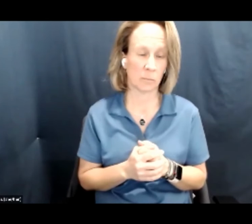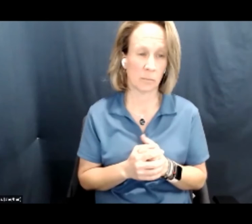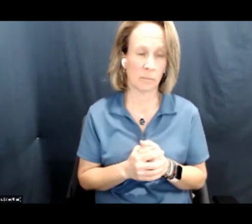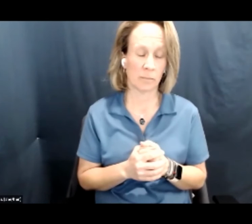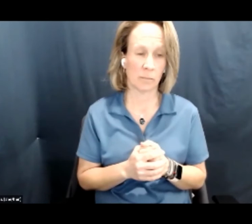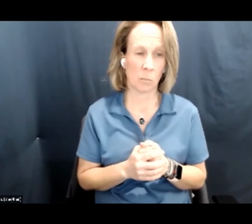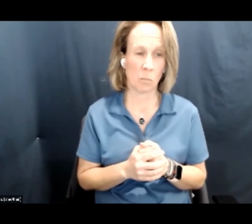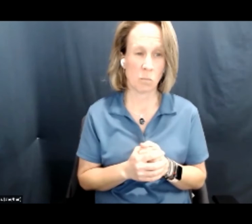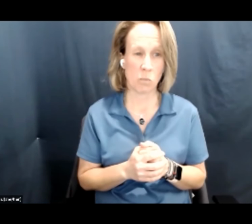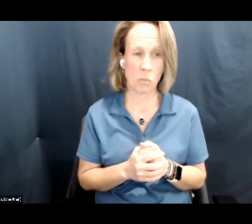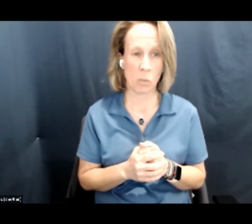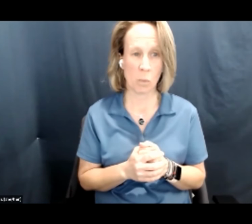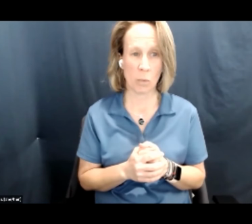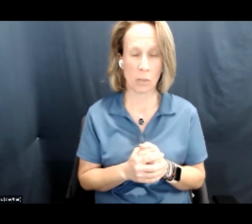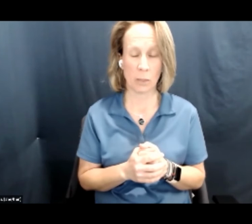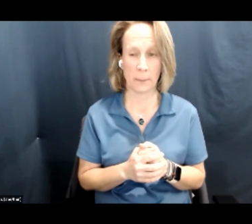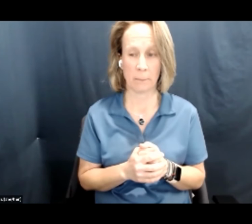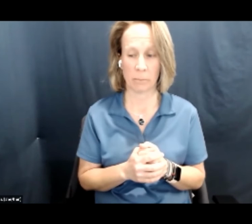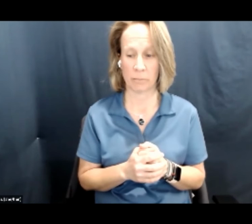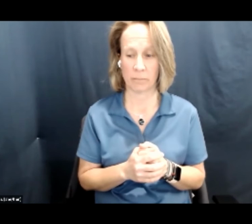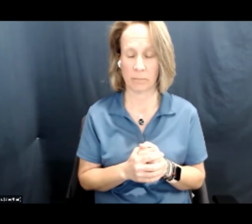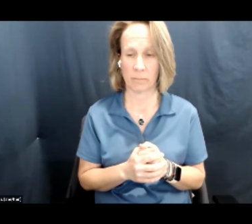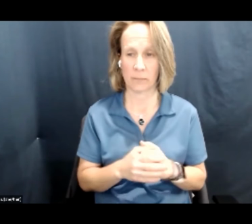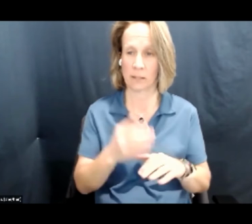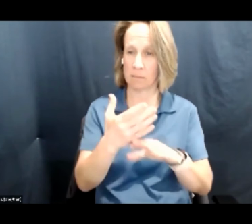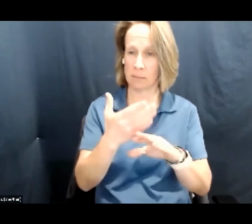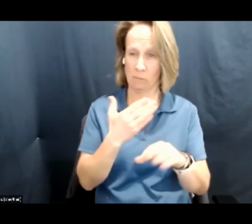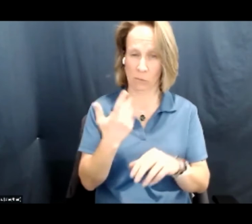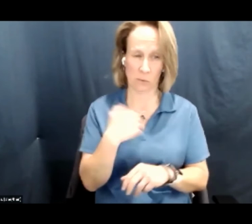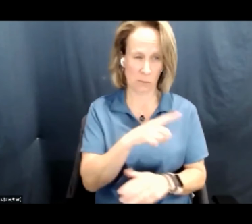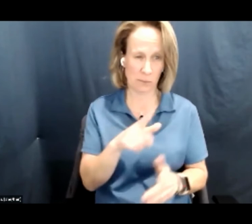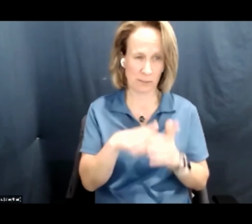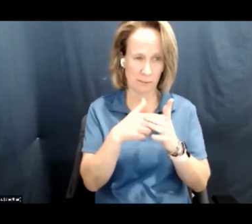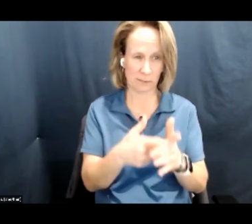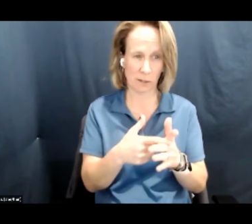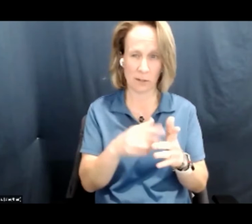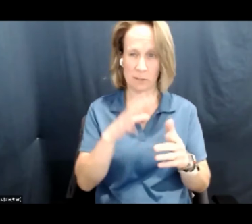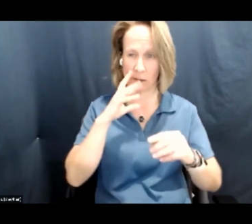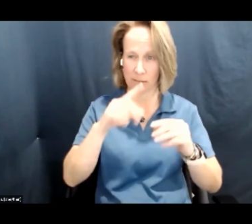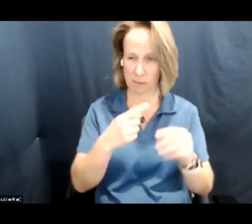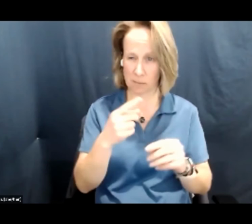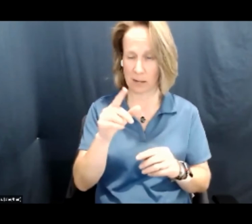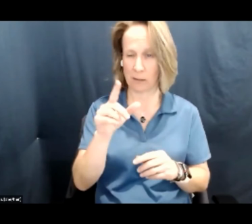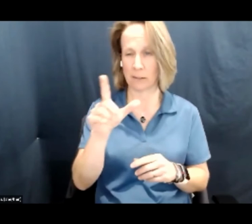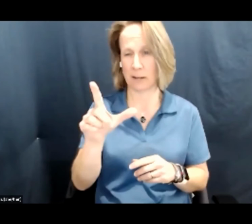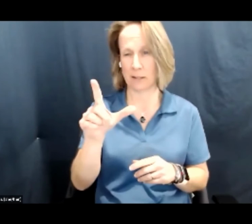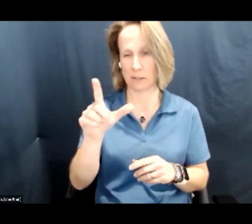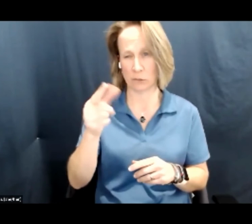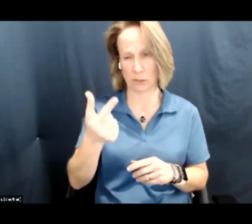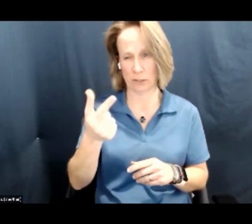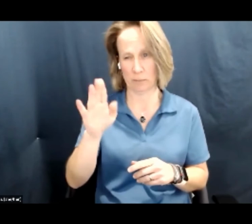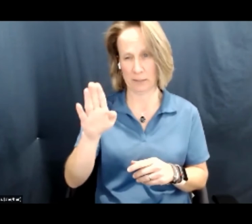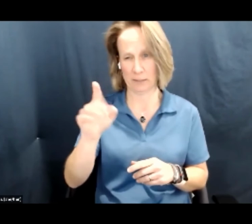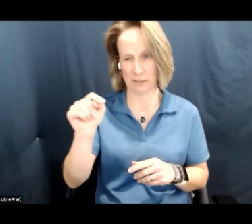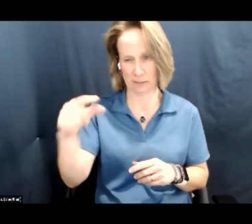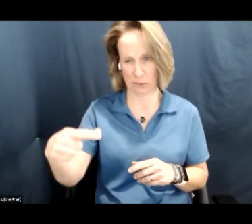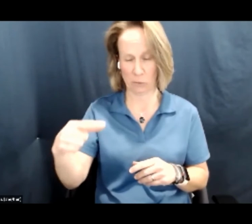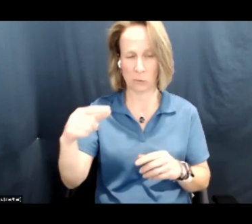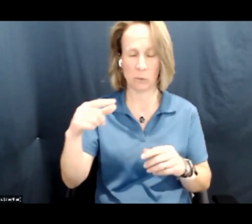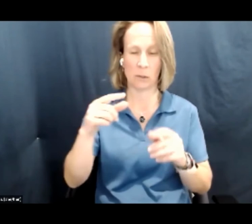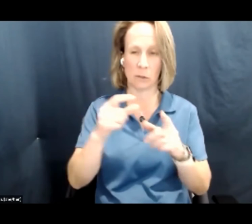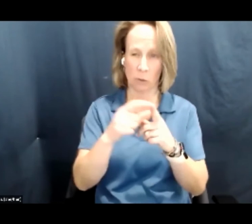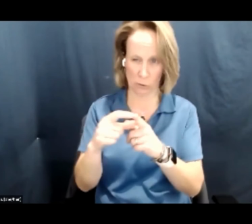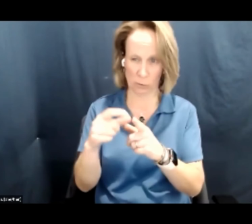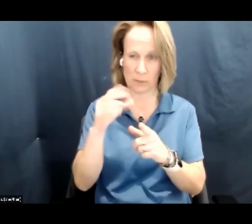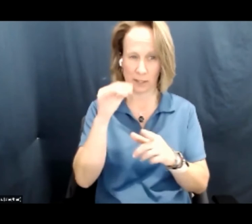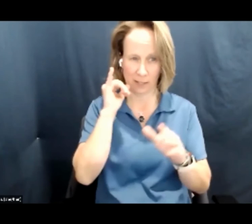So before we start getting into LGBT terms and identities, I also want us to be grounded in the